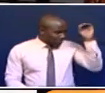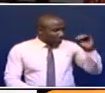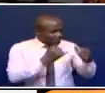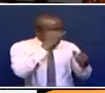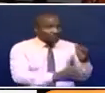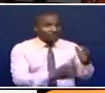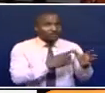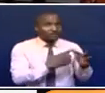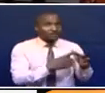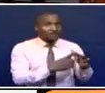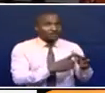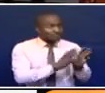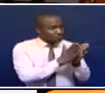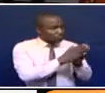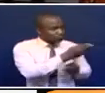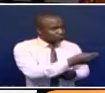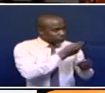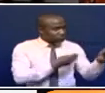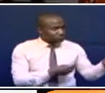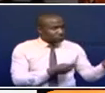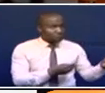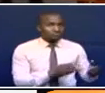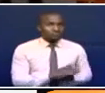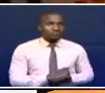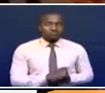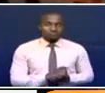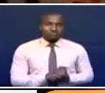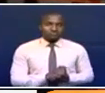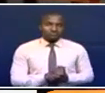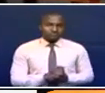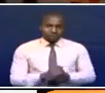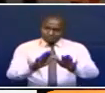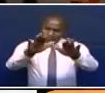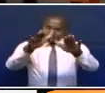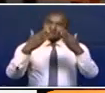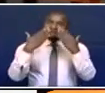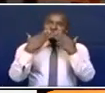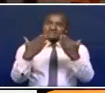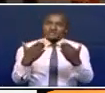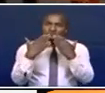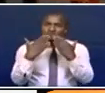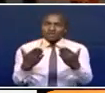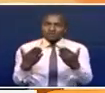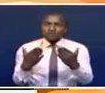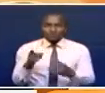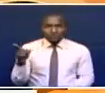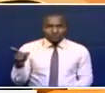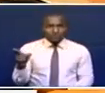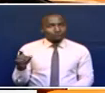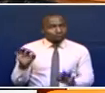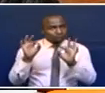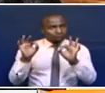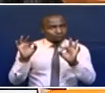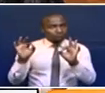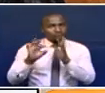and then we'll exchange books. How's that? We'll both sign. Yes, sure. Closing thoughts. Well, thank you, Jeff. You're one of our greatest